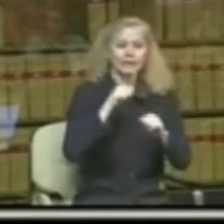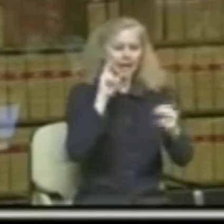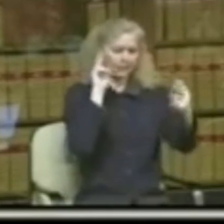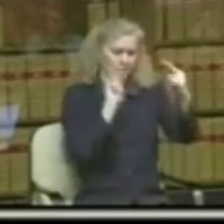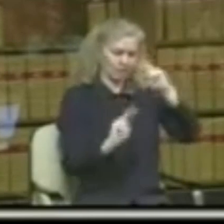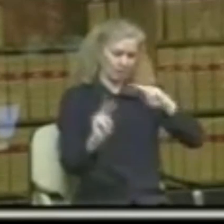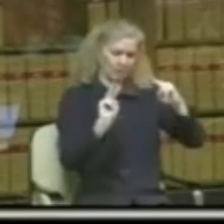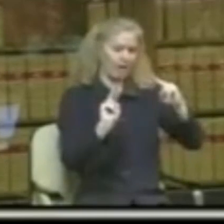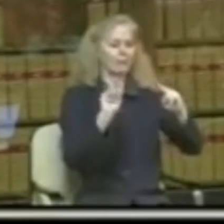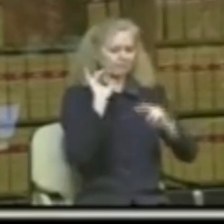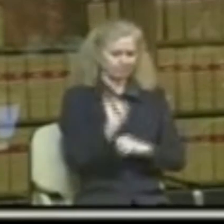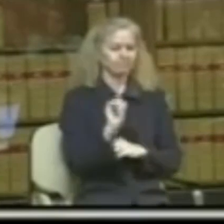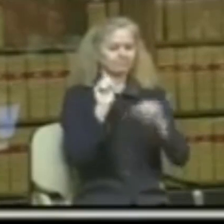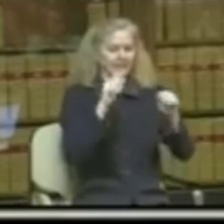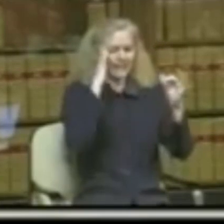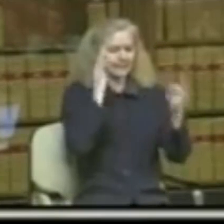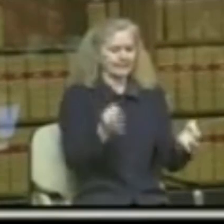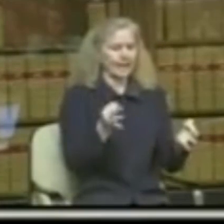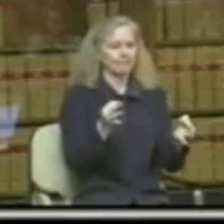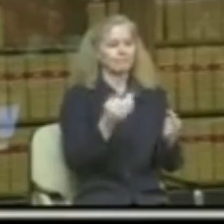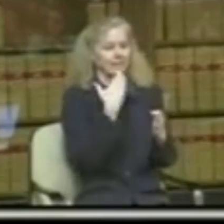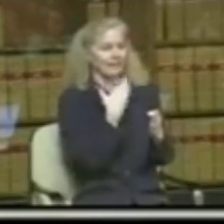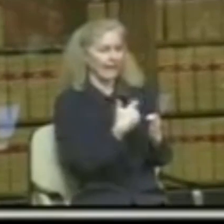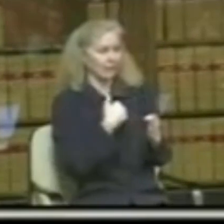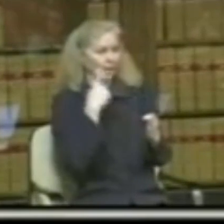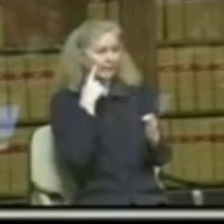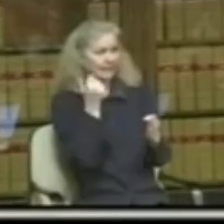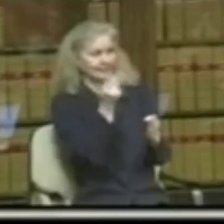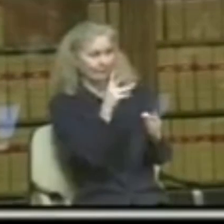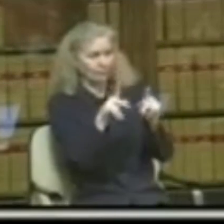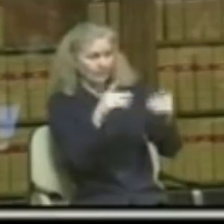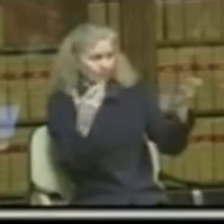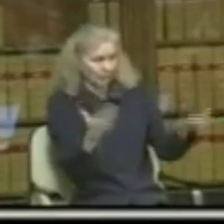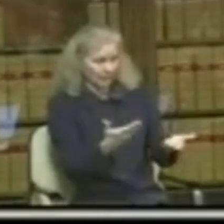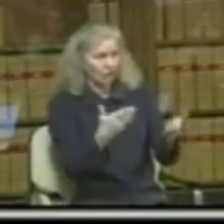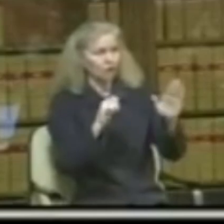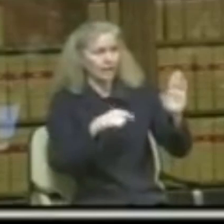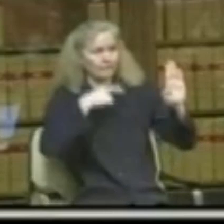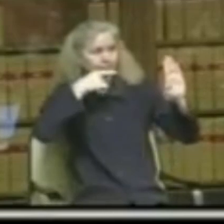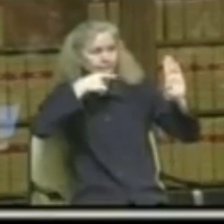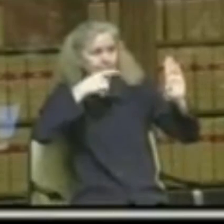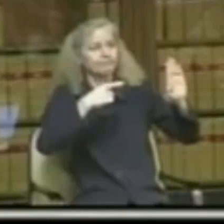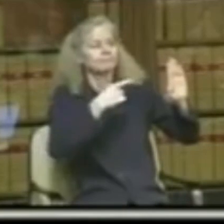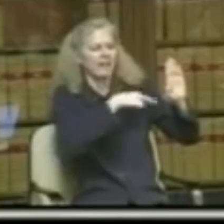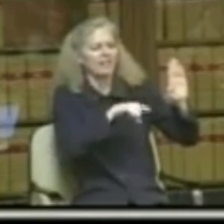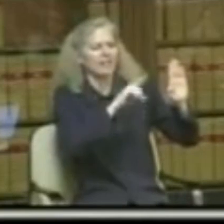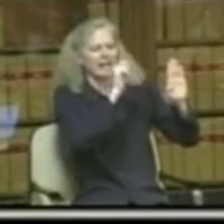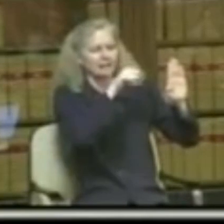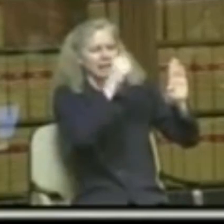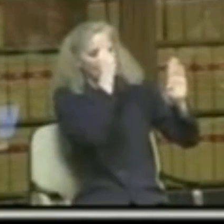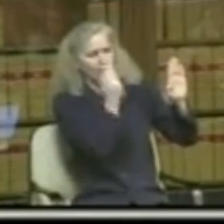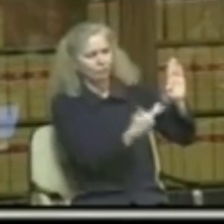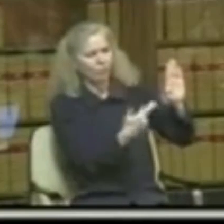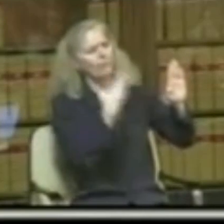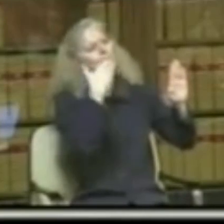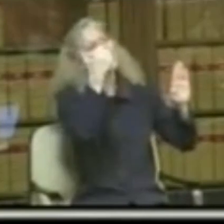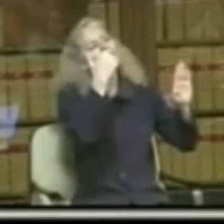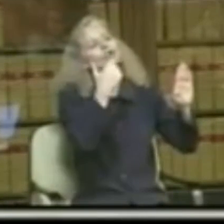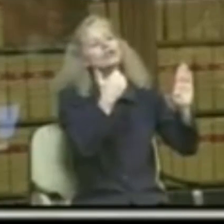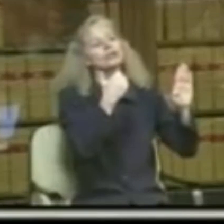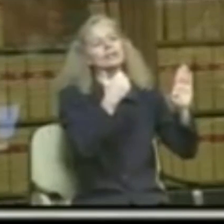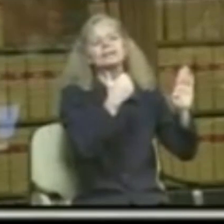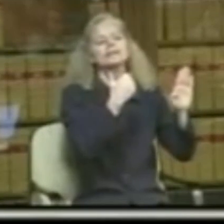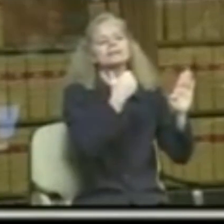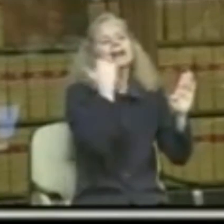decisions. Thank you. I think there are several others here to testify who can do a better job than I can of giving you a feel of how the learning environment, the school day, and the